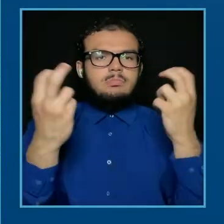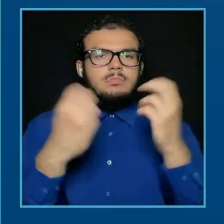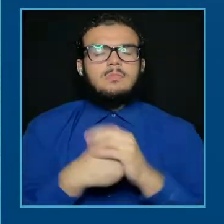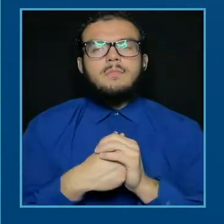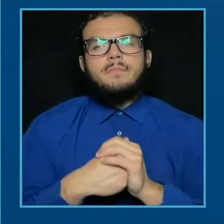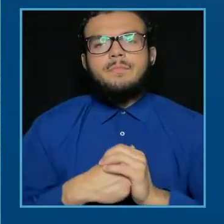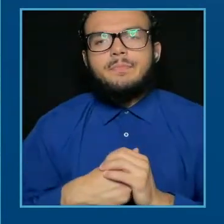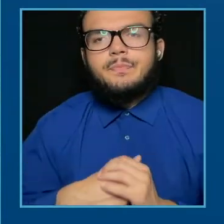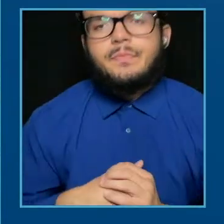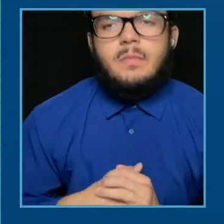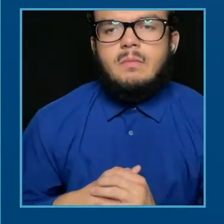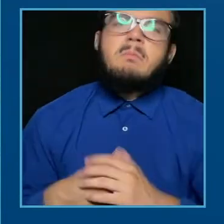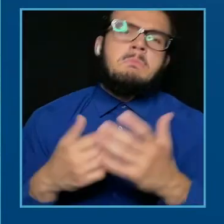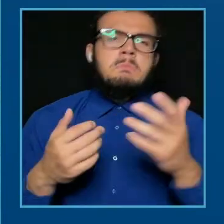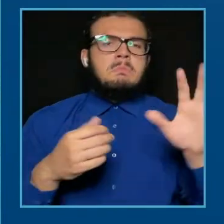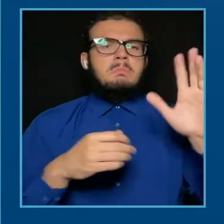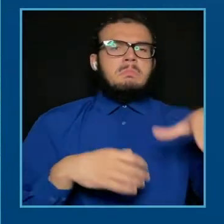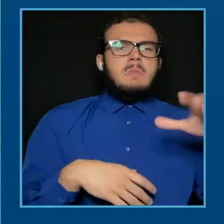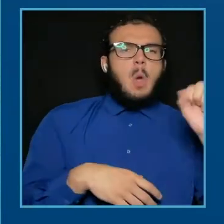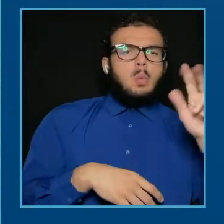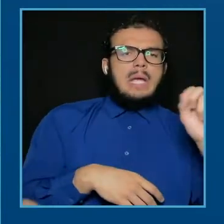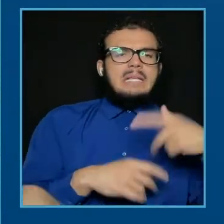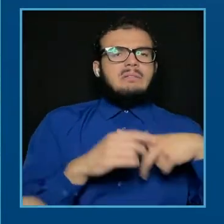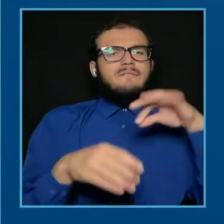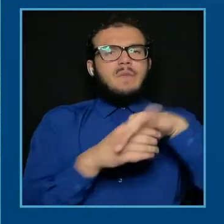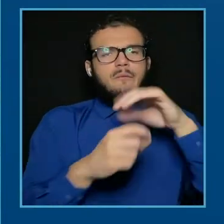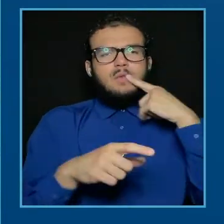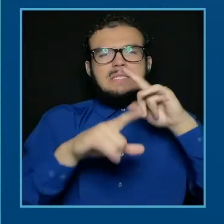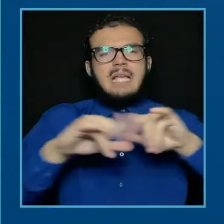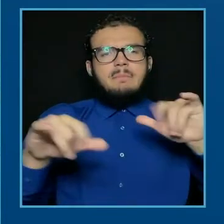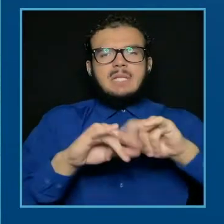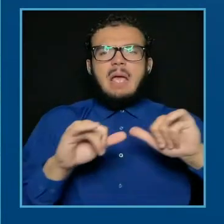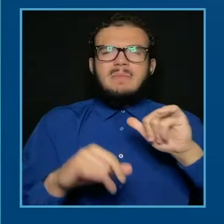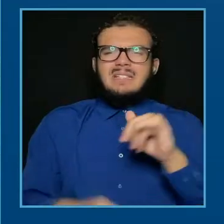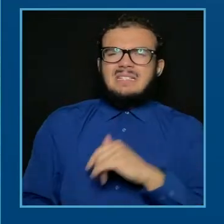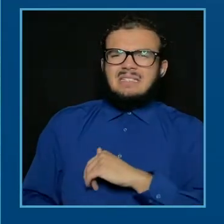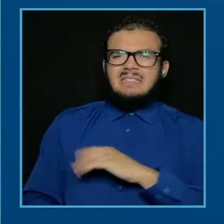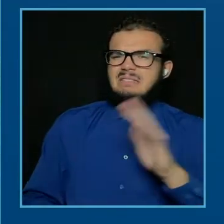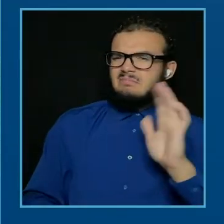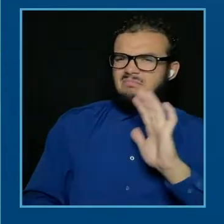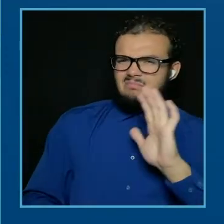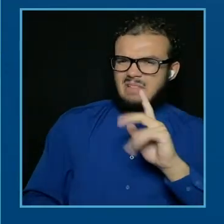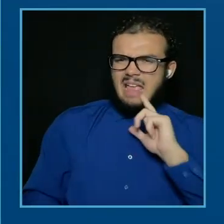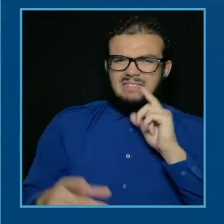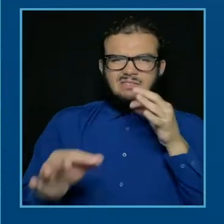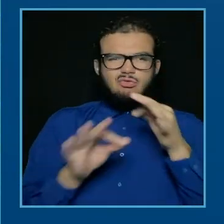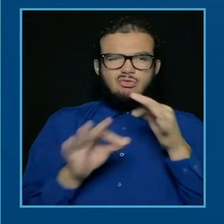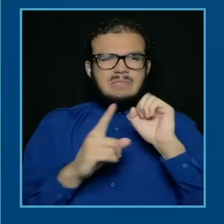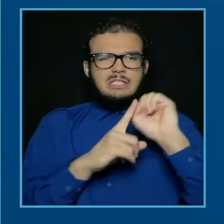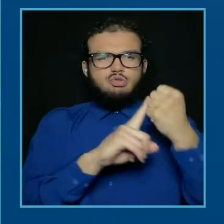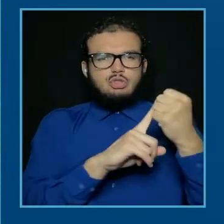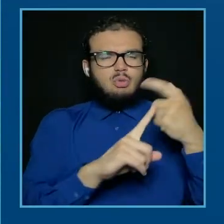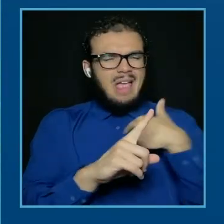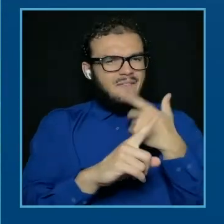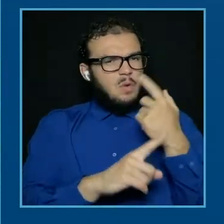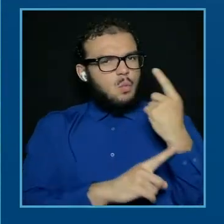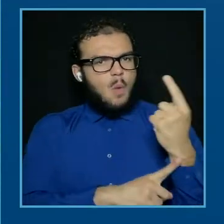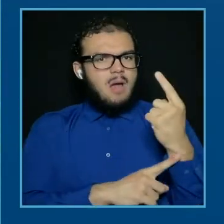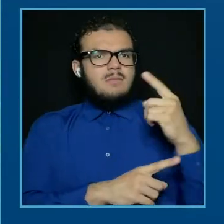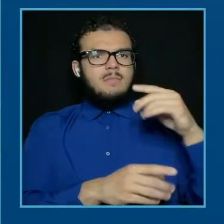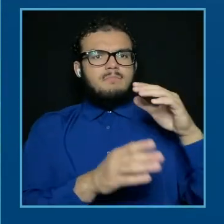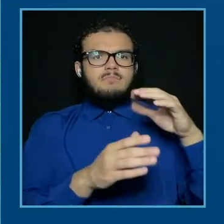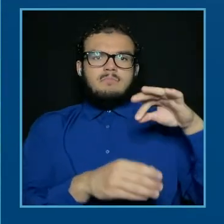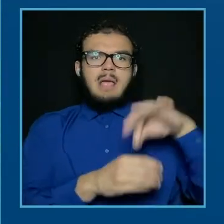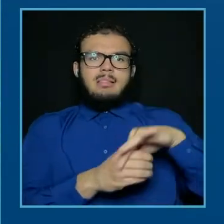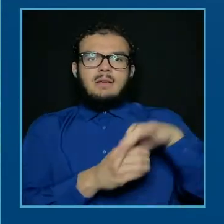it's really okay to vote on several things at the same time. That's actually describing a situation where you have a single ballot on